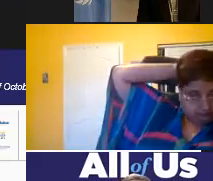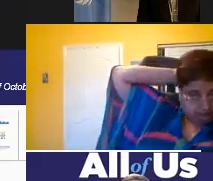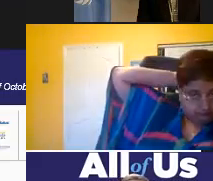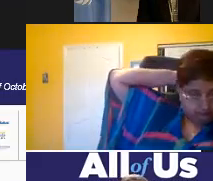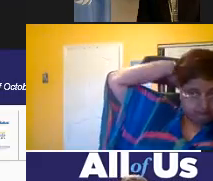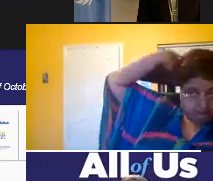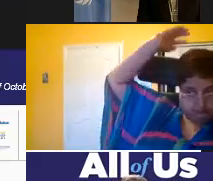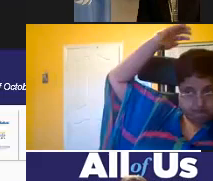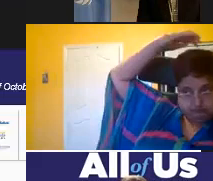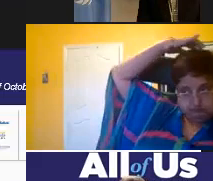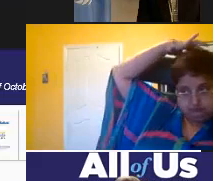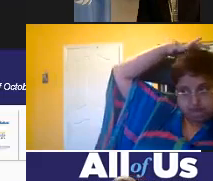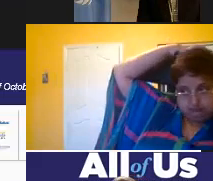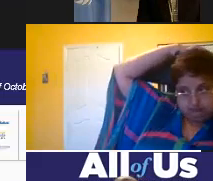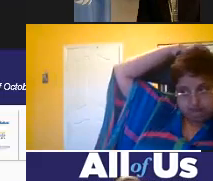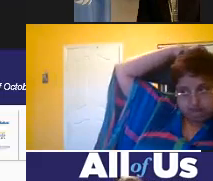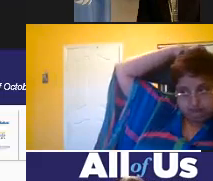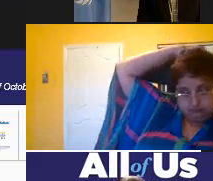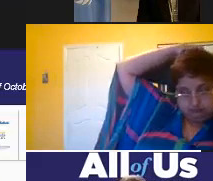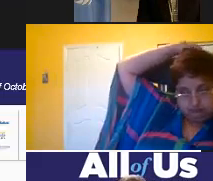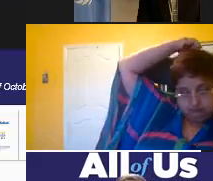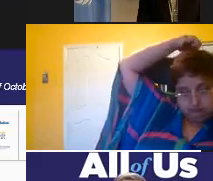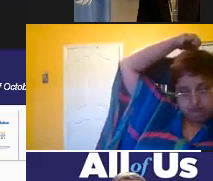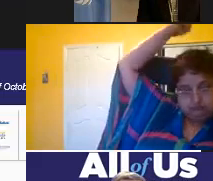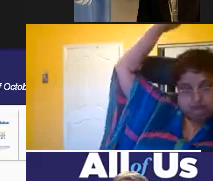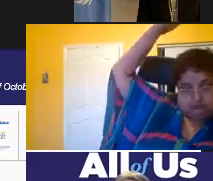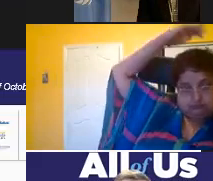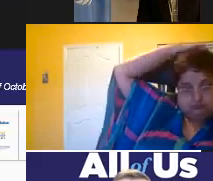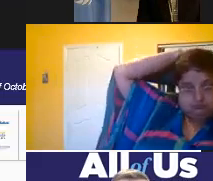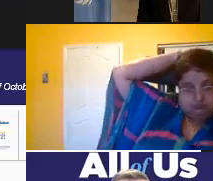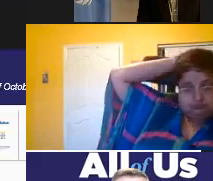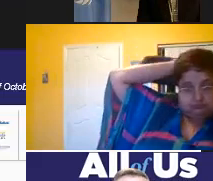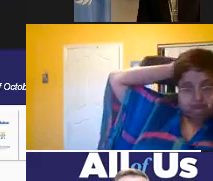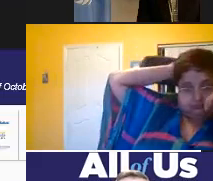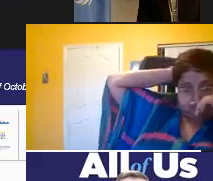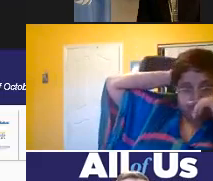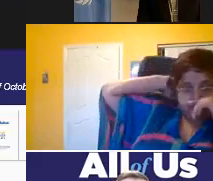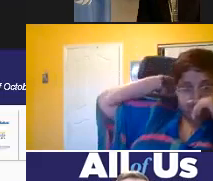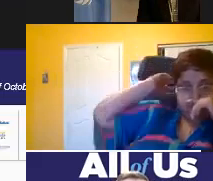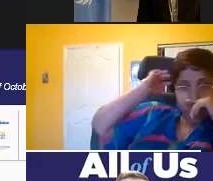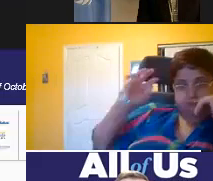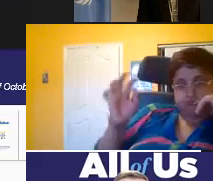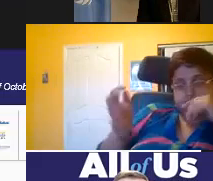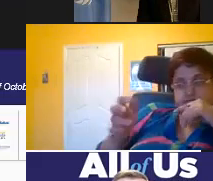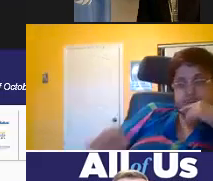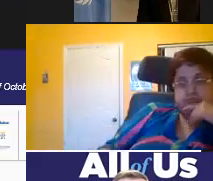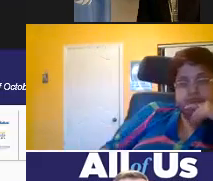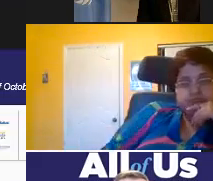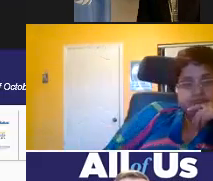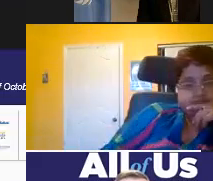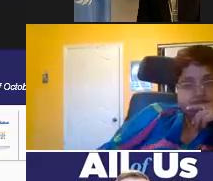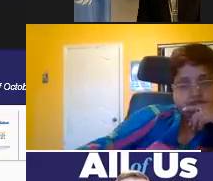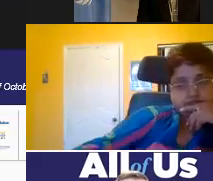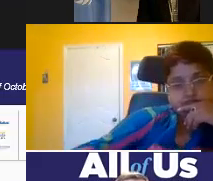well. So they're helping us do work in those locations, but also on a national level as